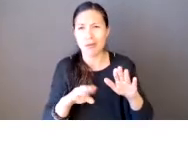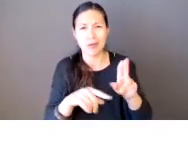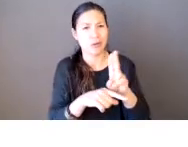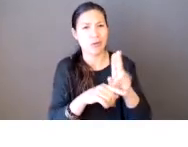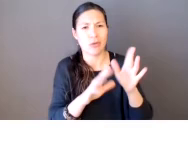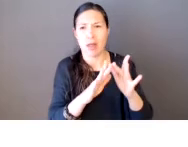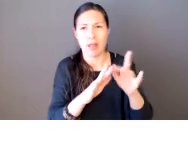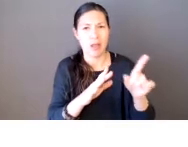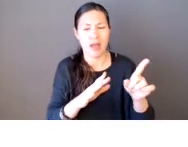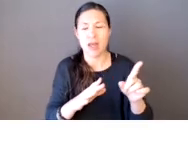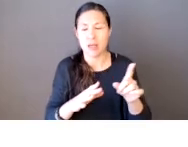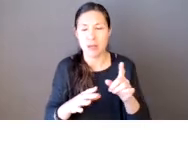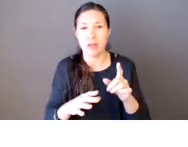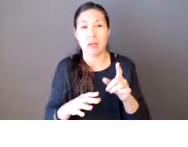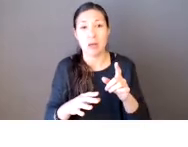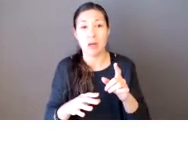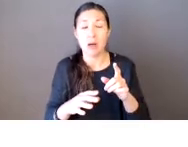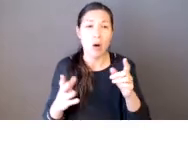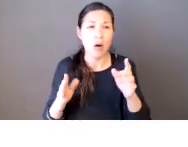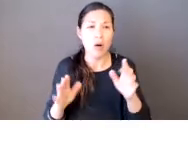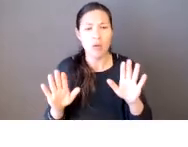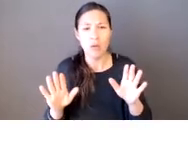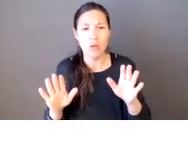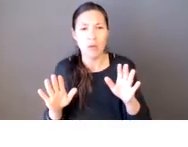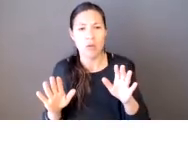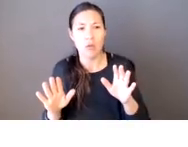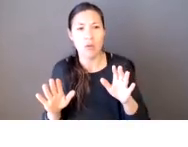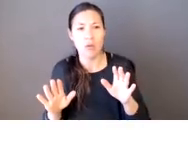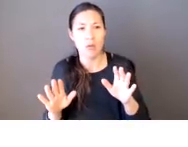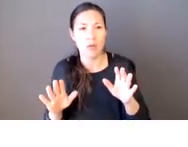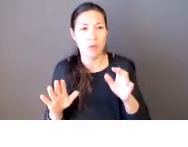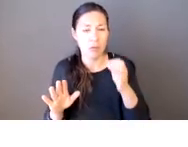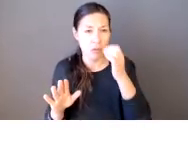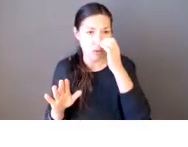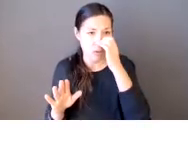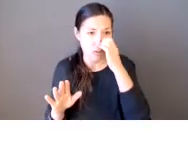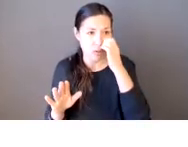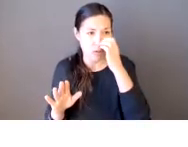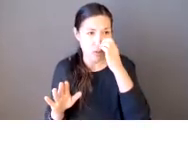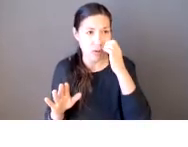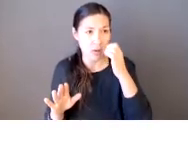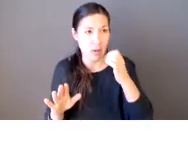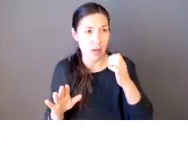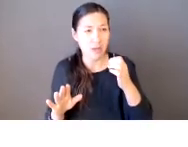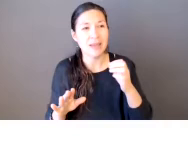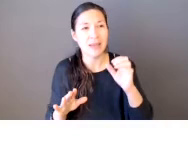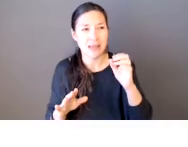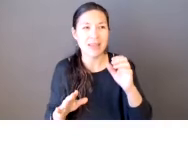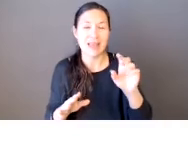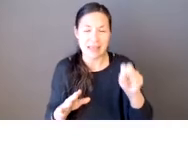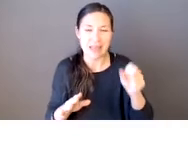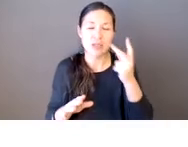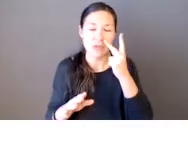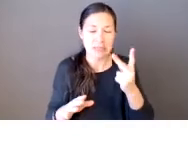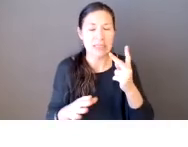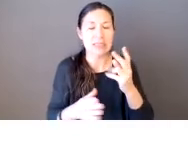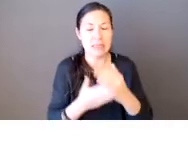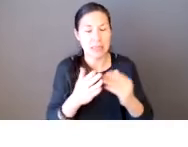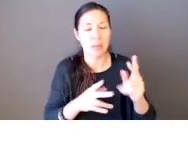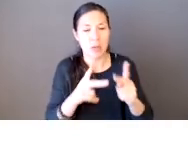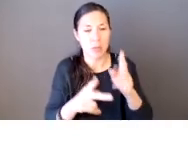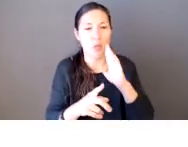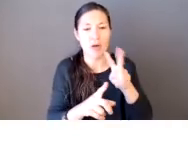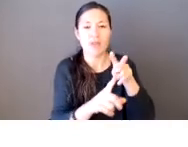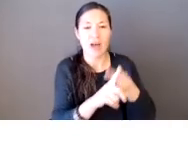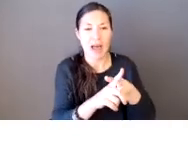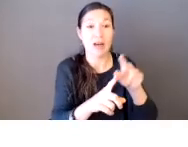that we don't have, individuals filing online for situations that are emergencies. Our agencies are pretty good